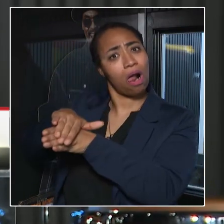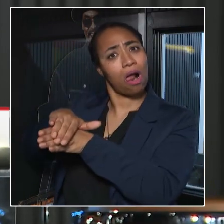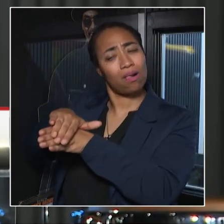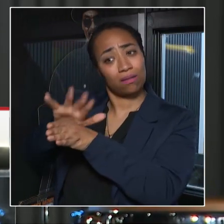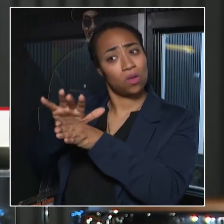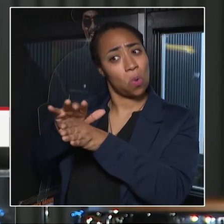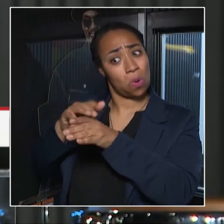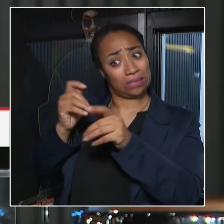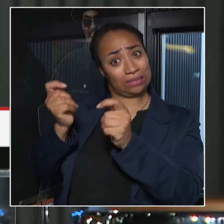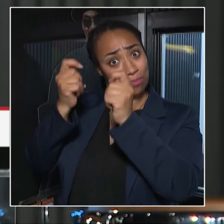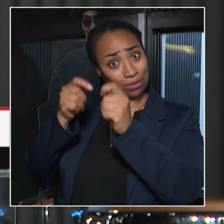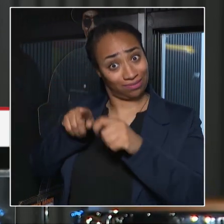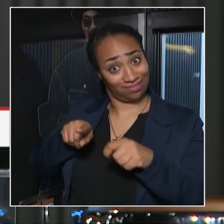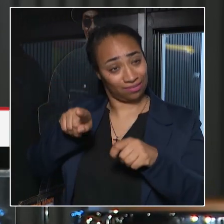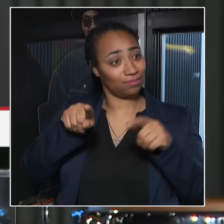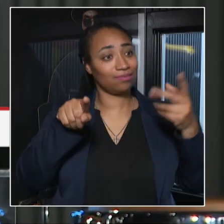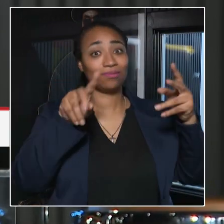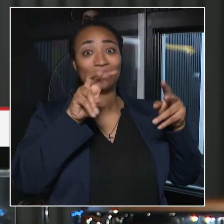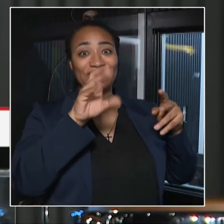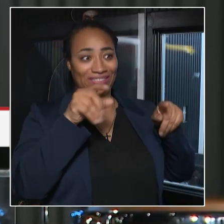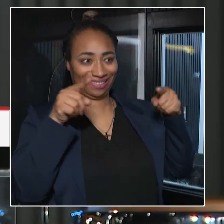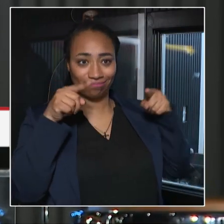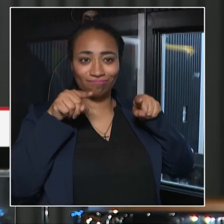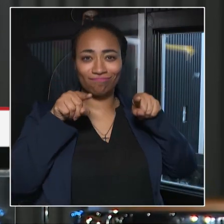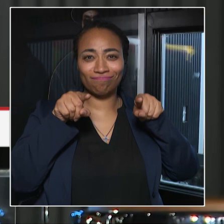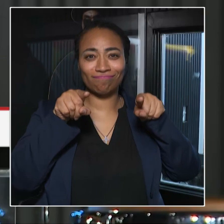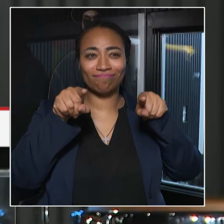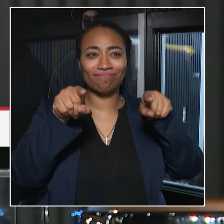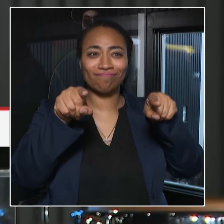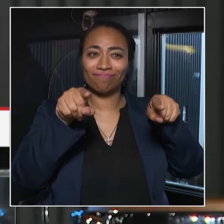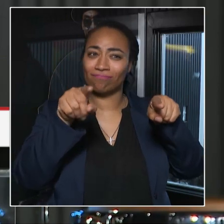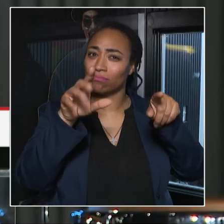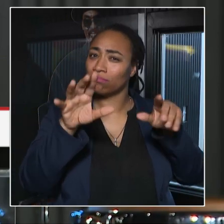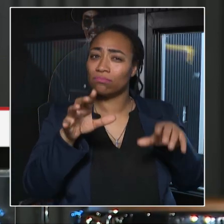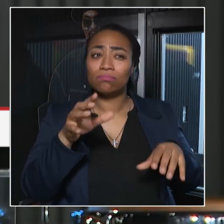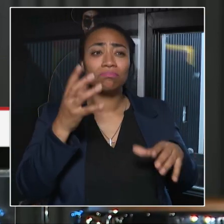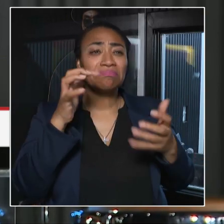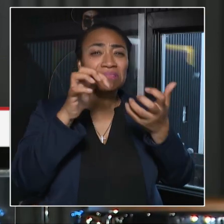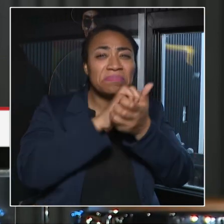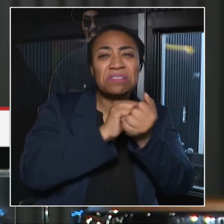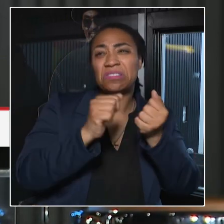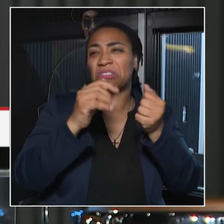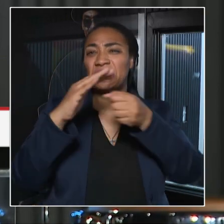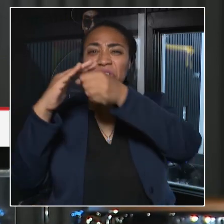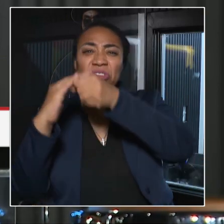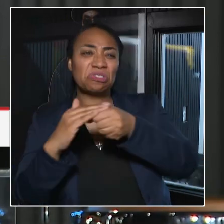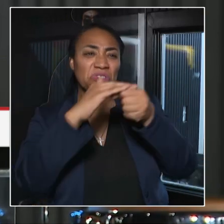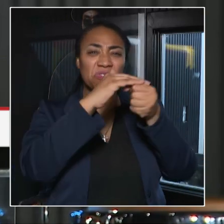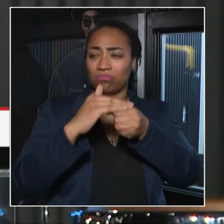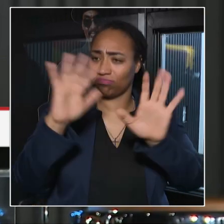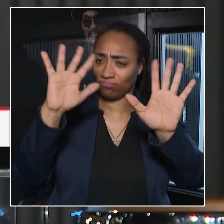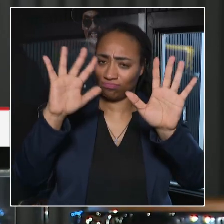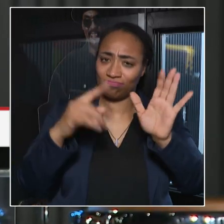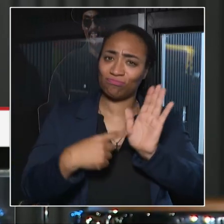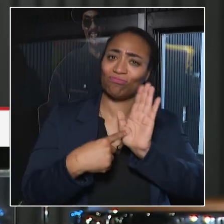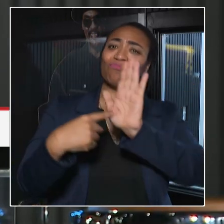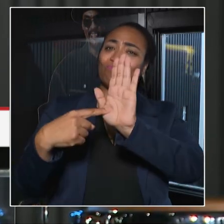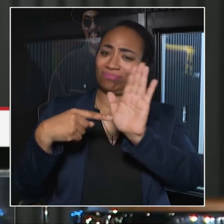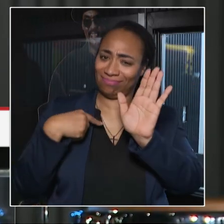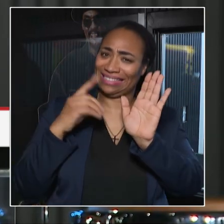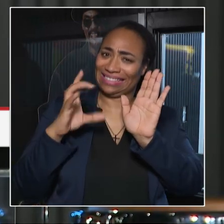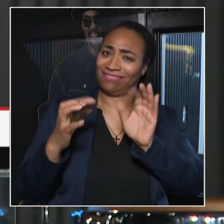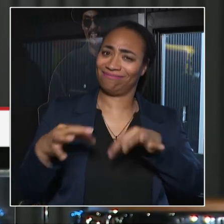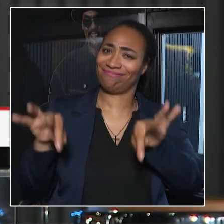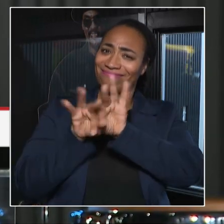you to join us in partnering on that. And so we need your artifacts. We need your pictures. We need your memories. We need